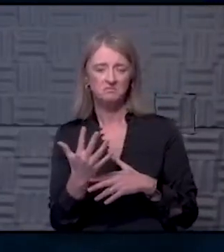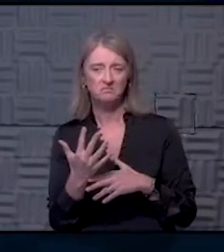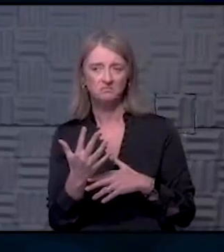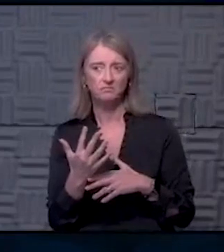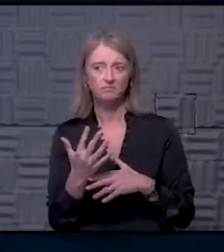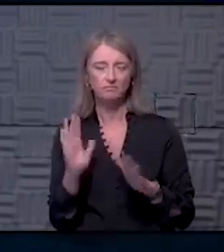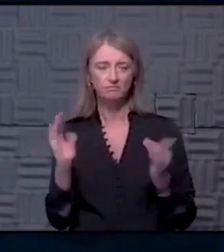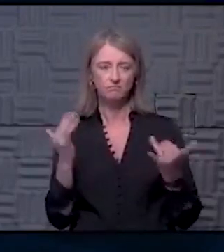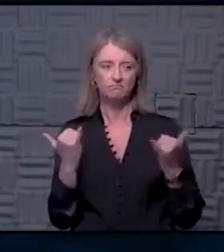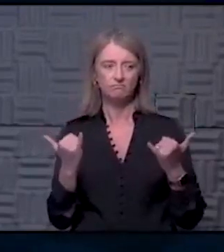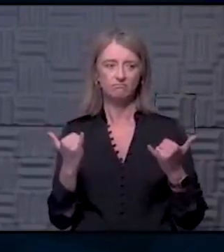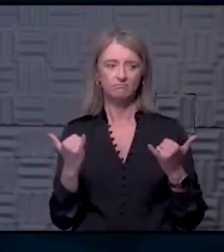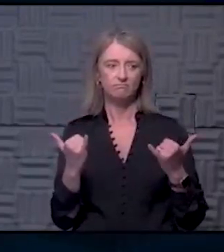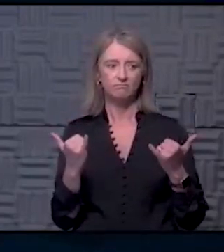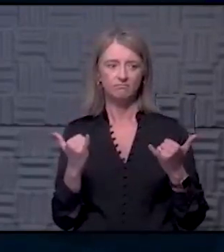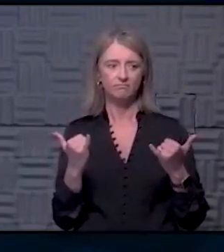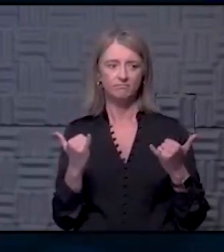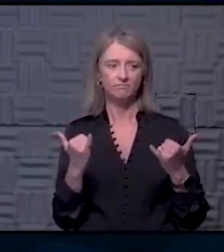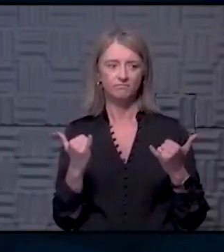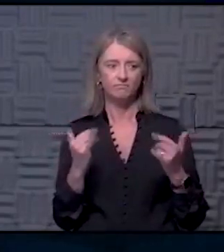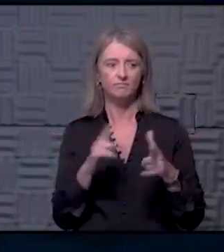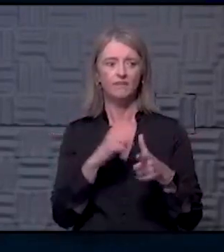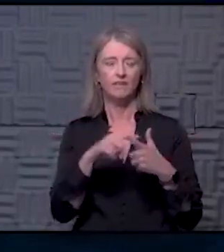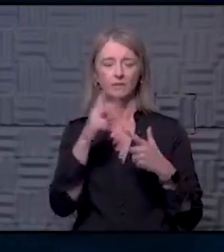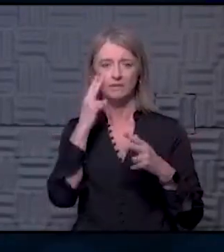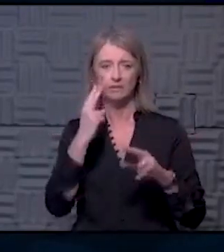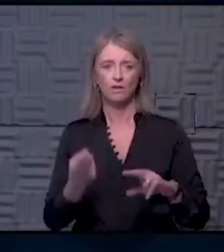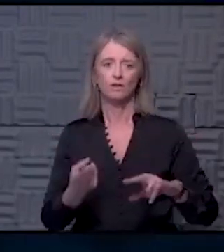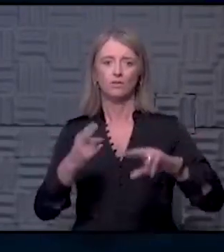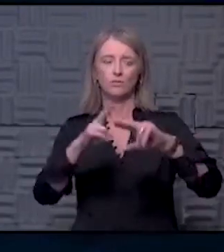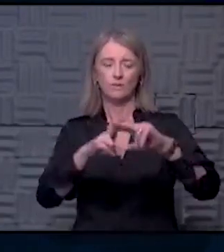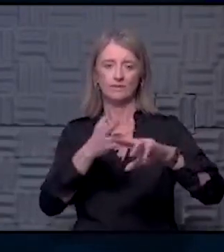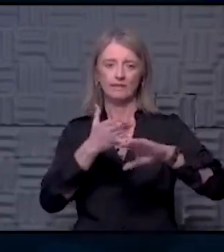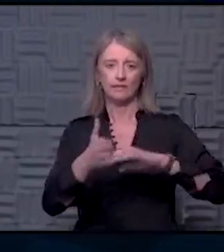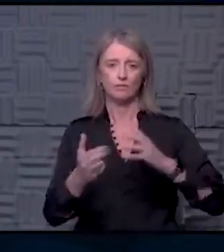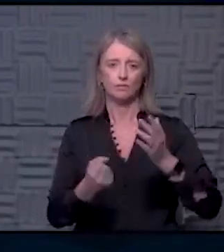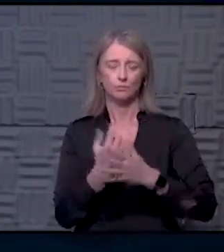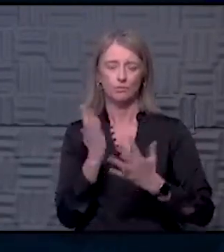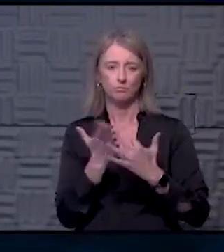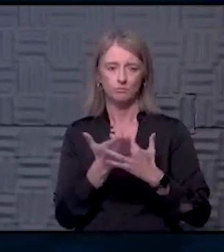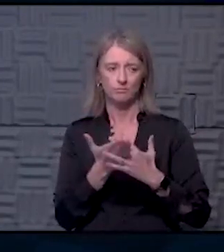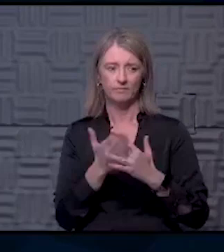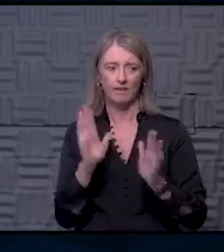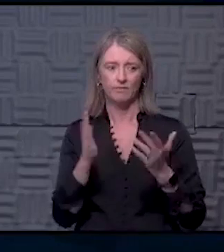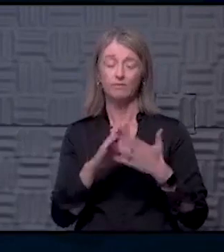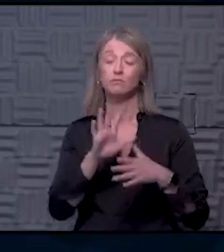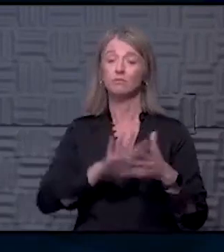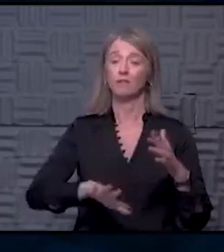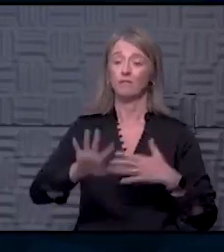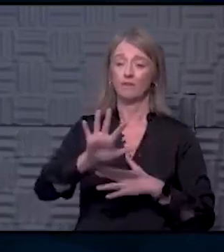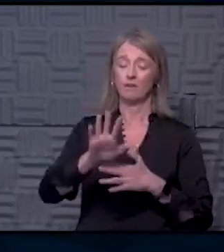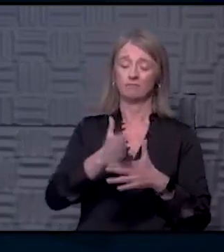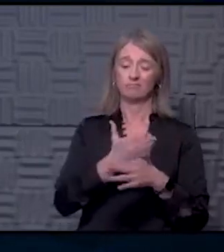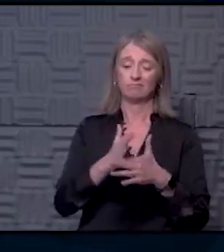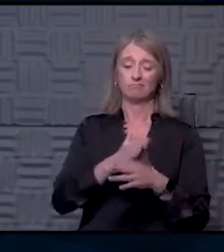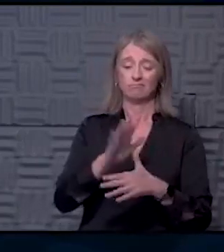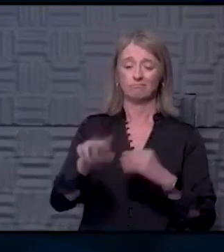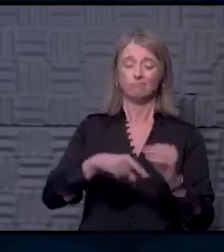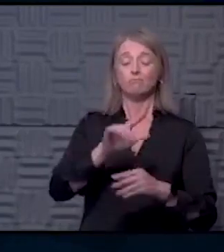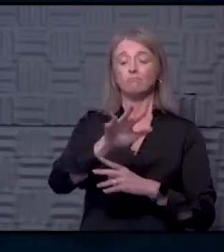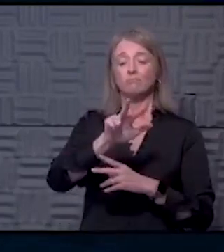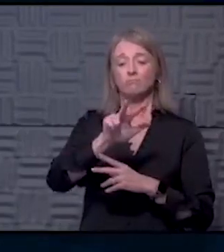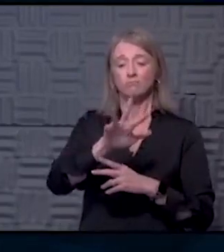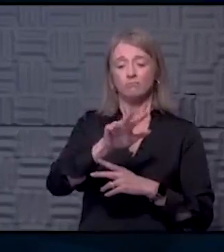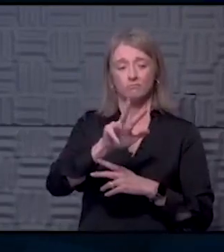And immediately following that, we saw an increase of several fold, actually. We went from averaging around 5 to averaging around